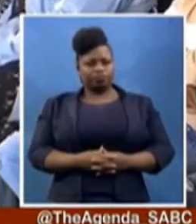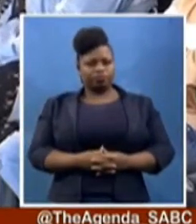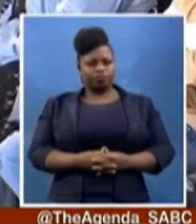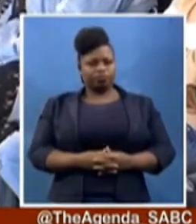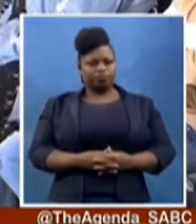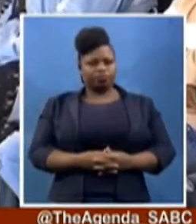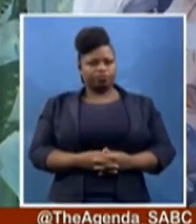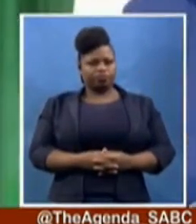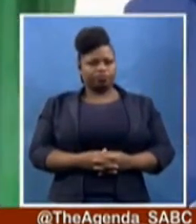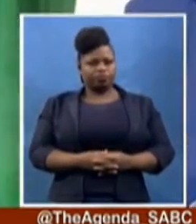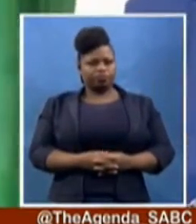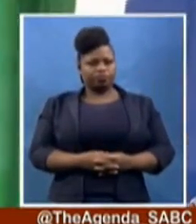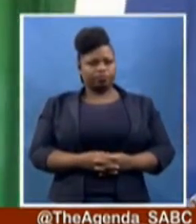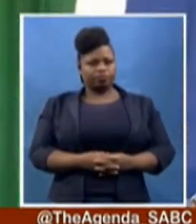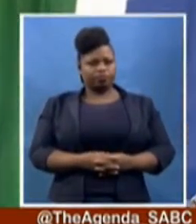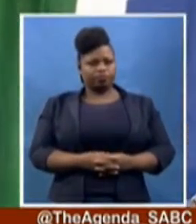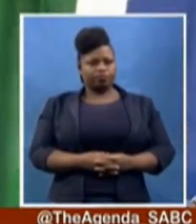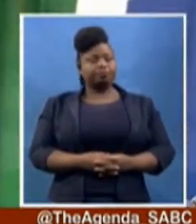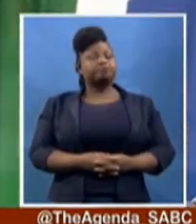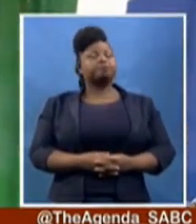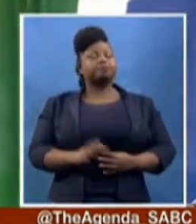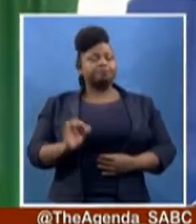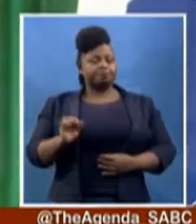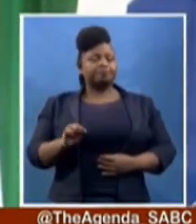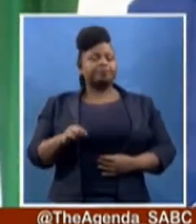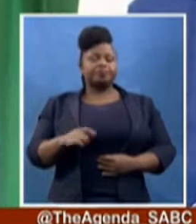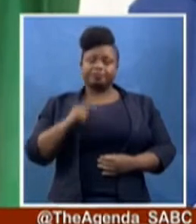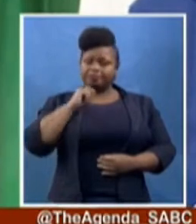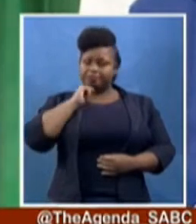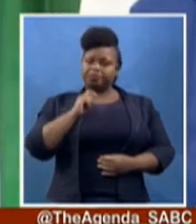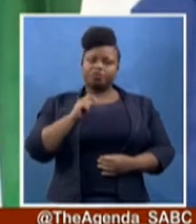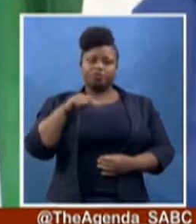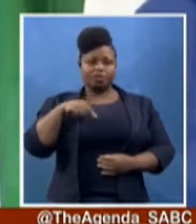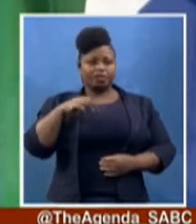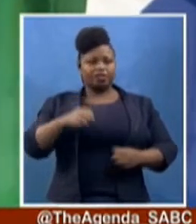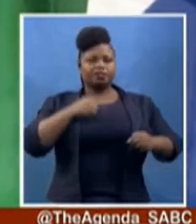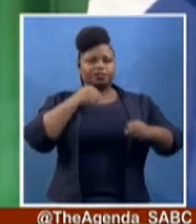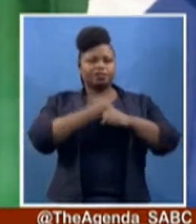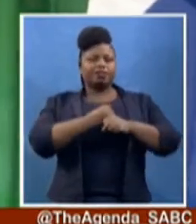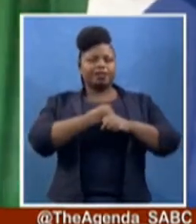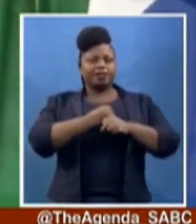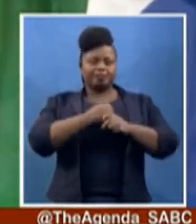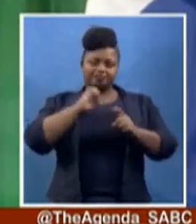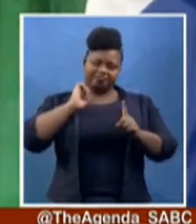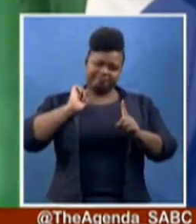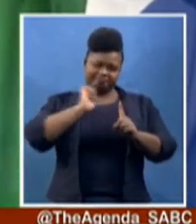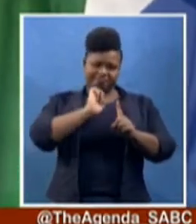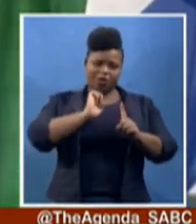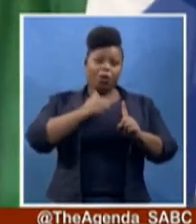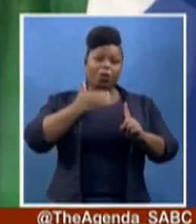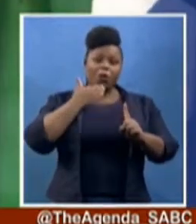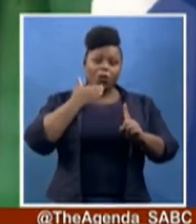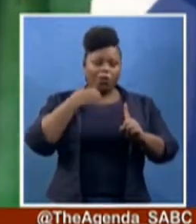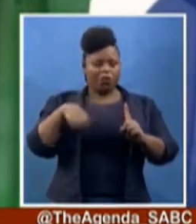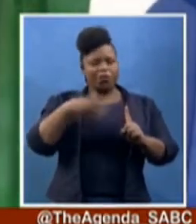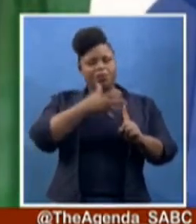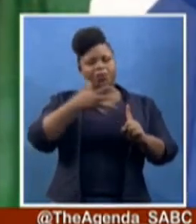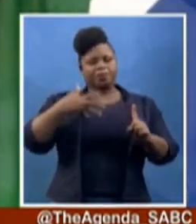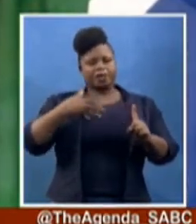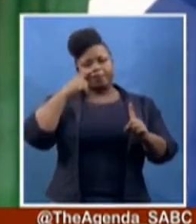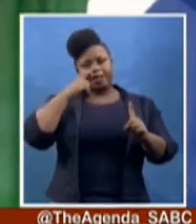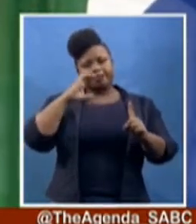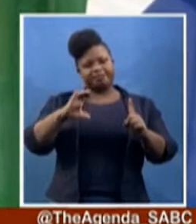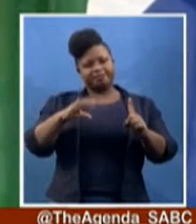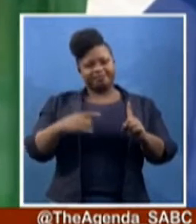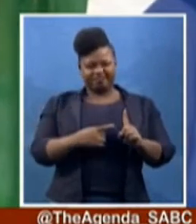Indeed, this year is the year of Mama Charlotte Maxeke. In so saying, I'm going to